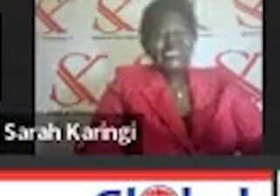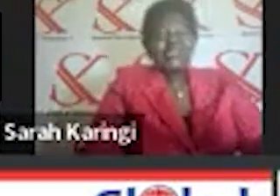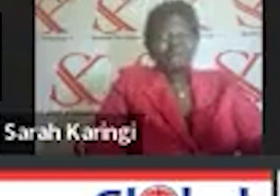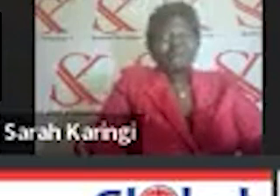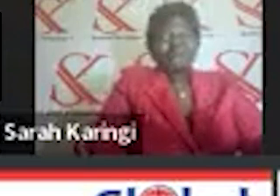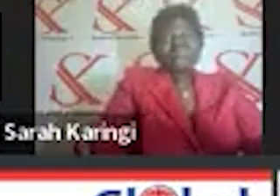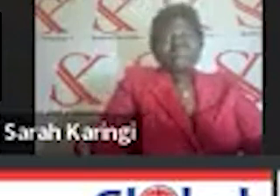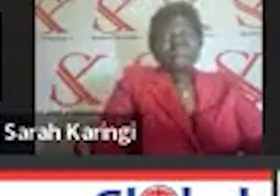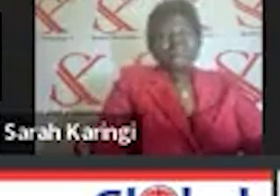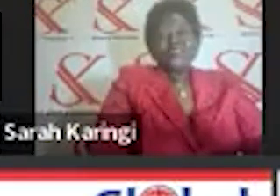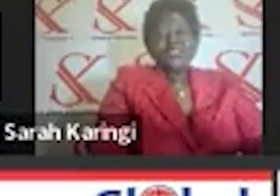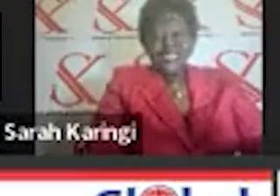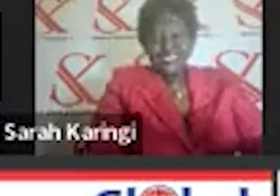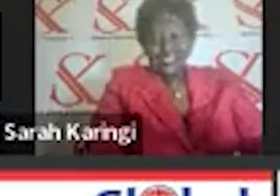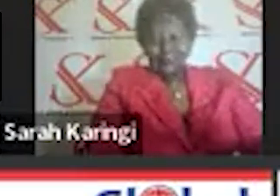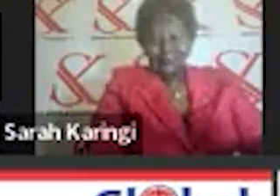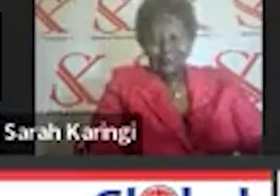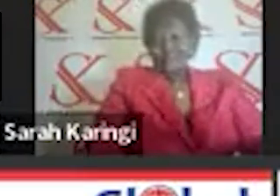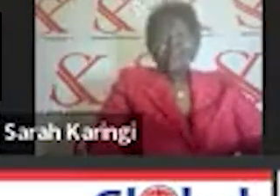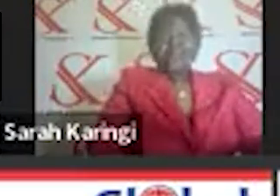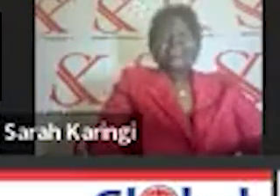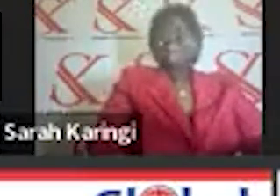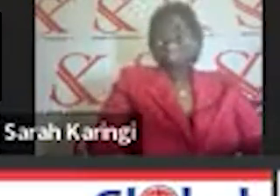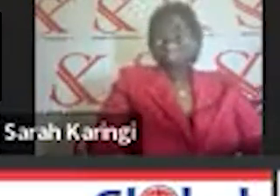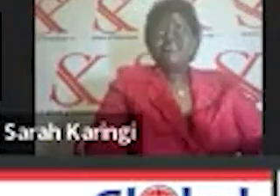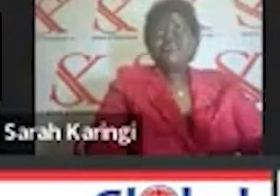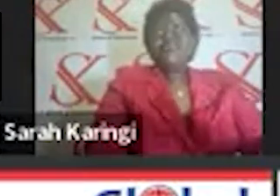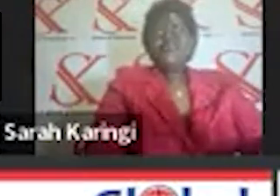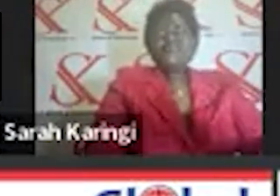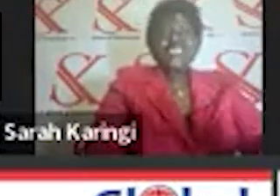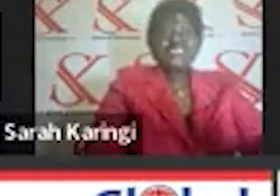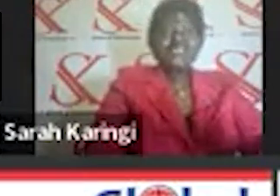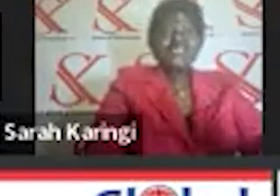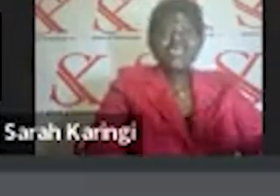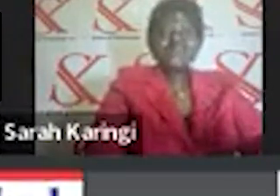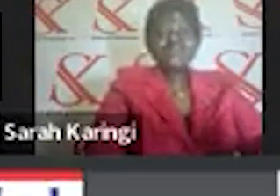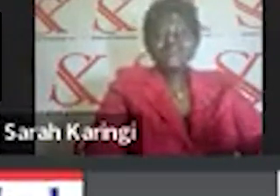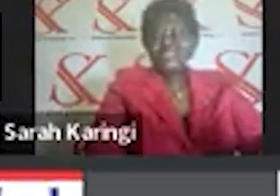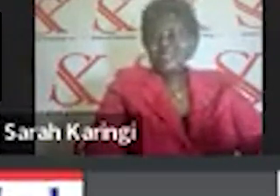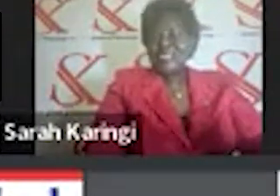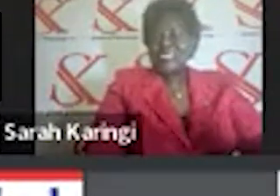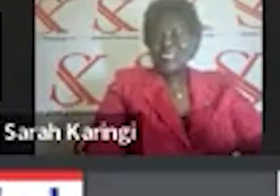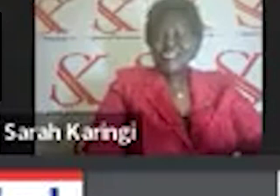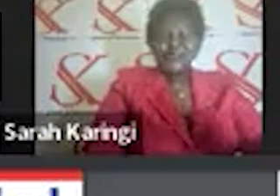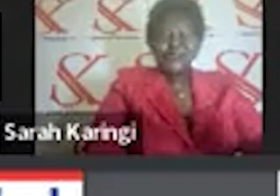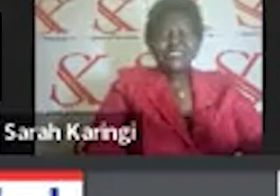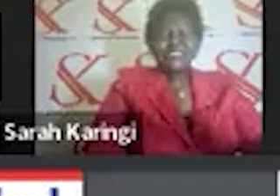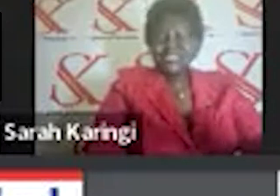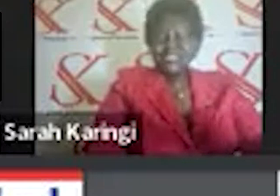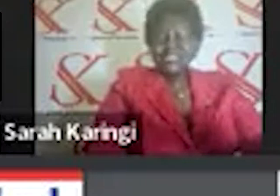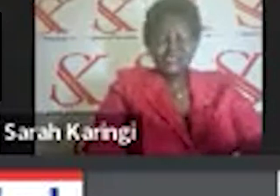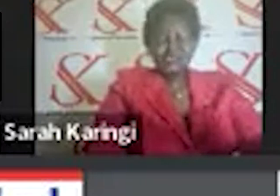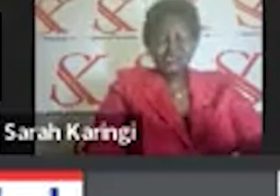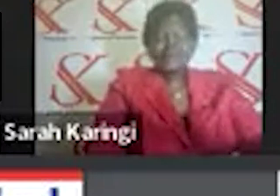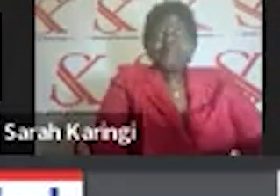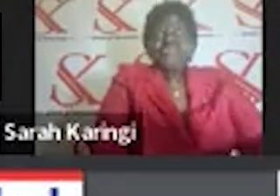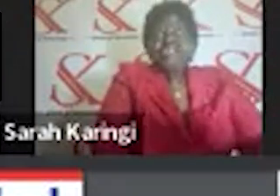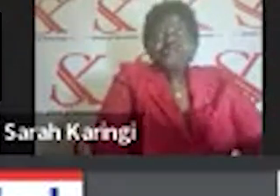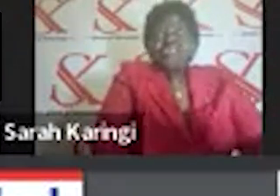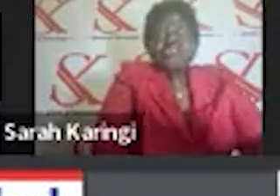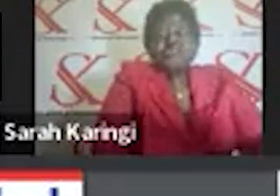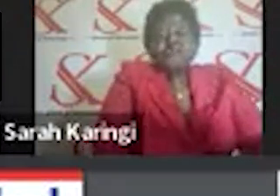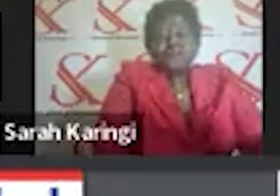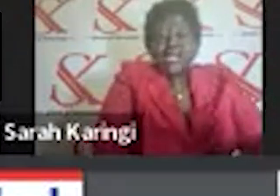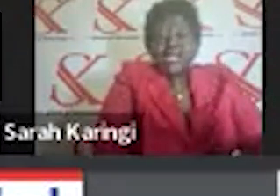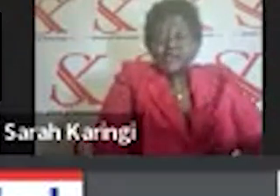is Coach Richie. And Richie always asks me, hi, Queen of Networking, such relationships. So even